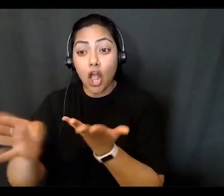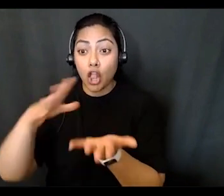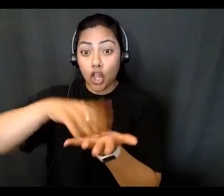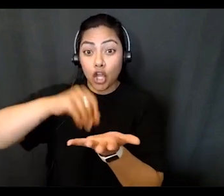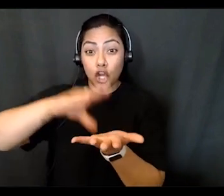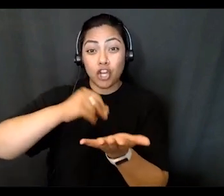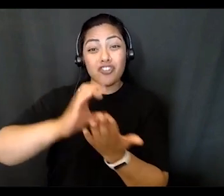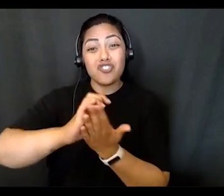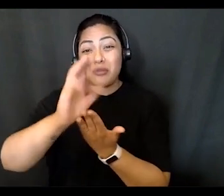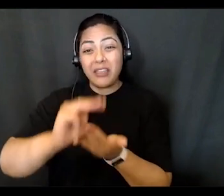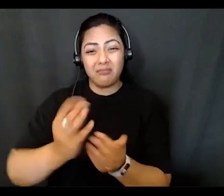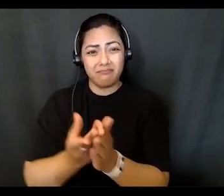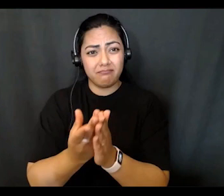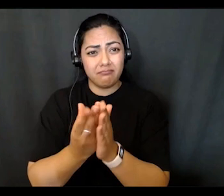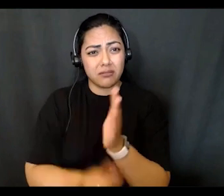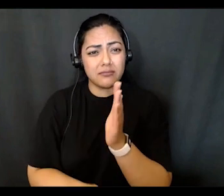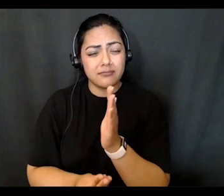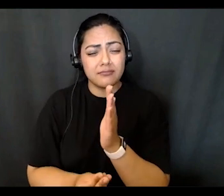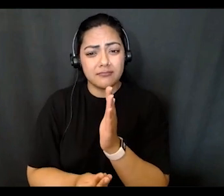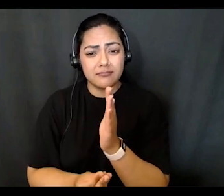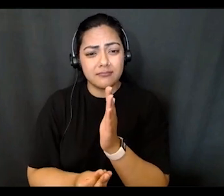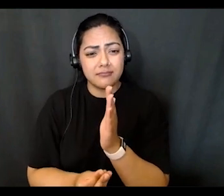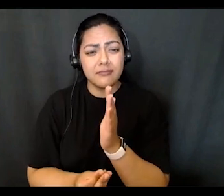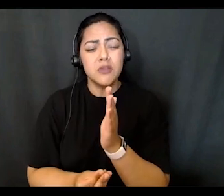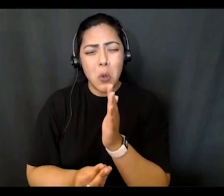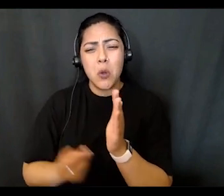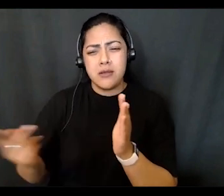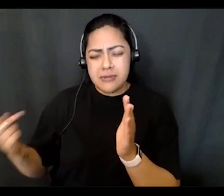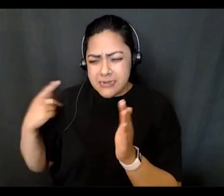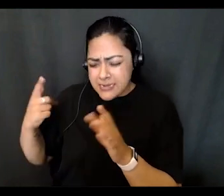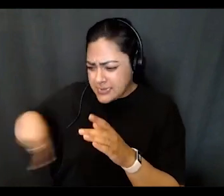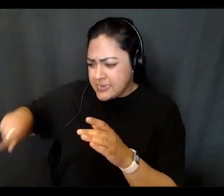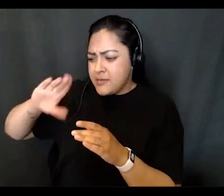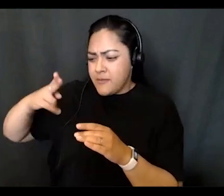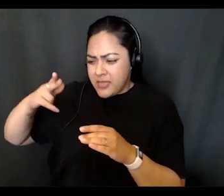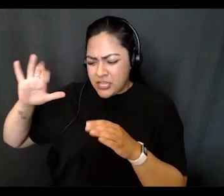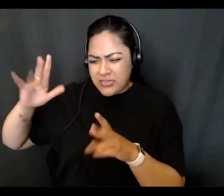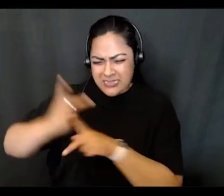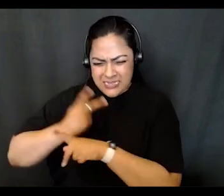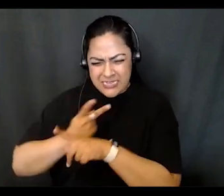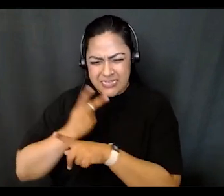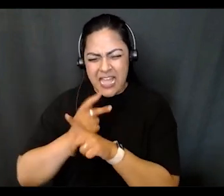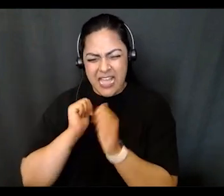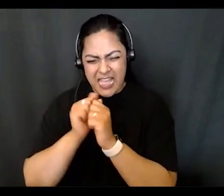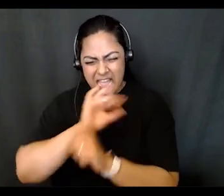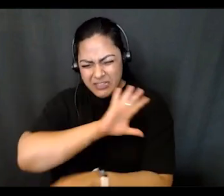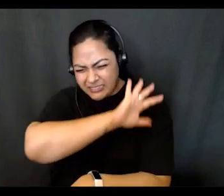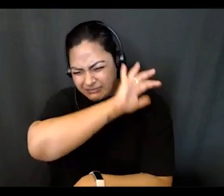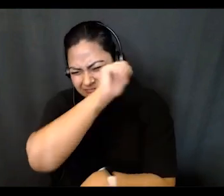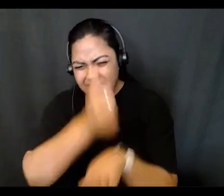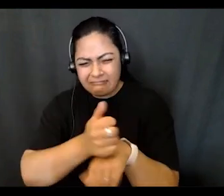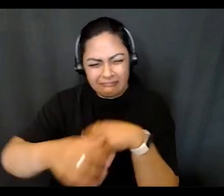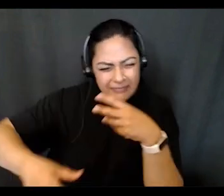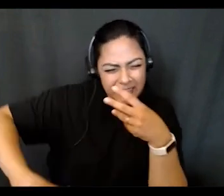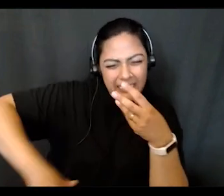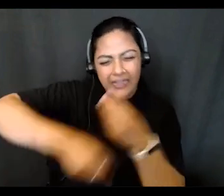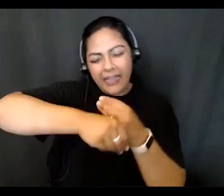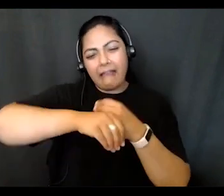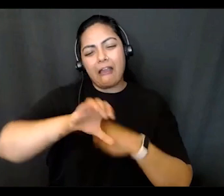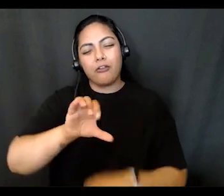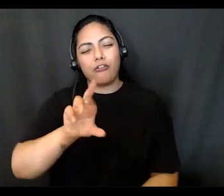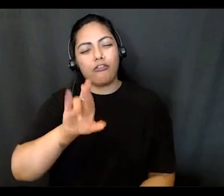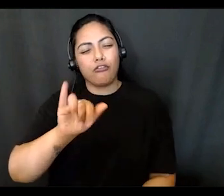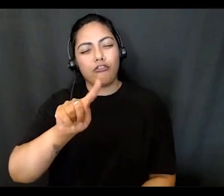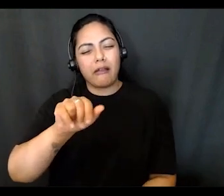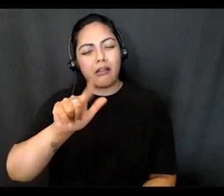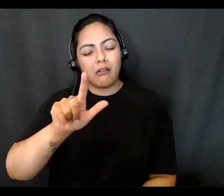there's been calls to really think about changing that conversation and integrating critical race theory and other critical approaches into how